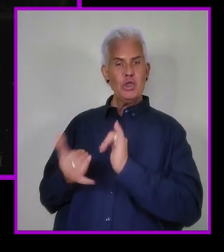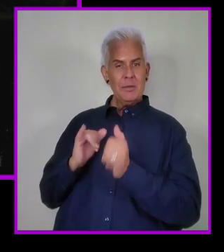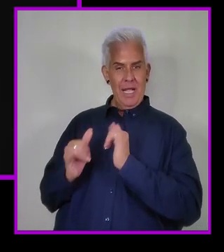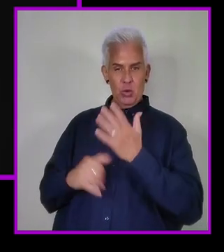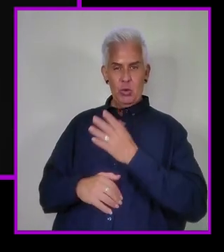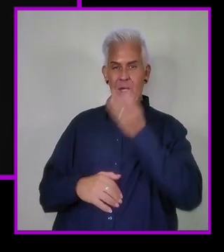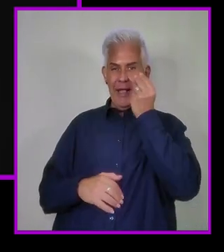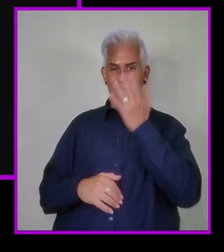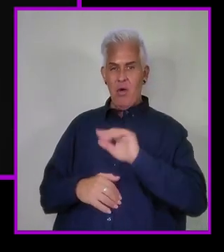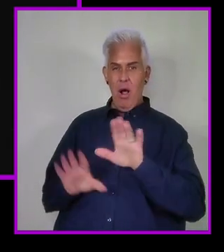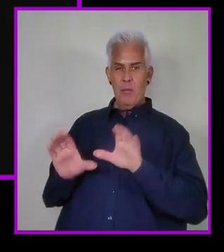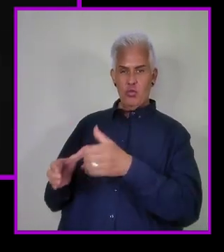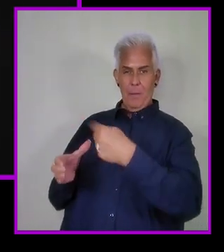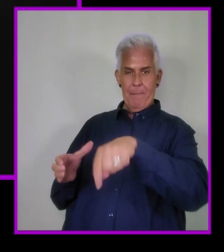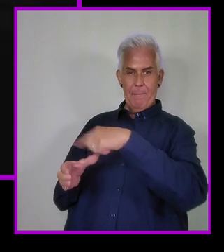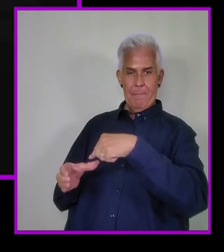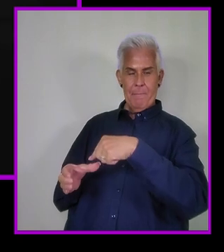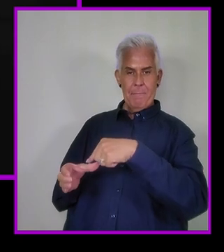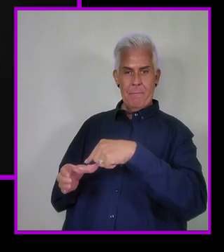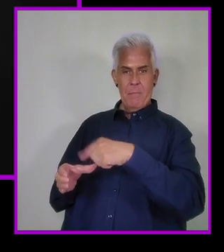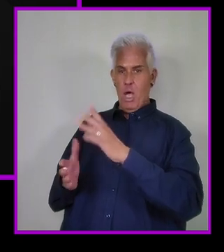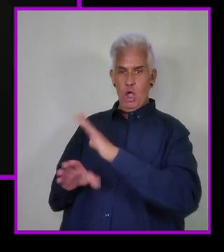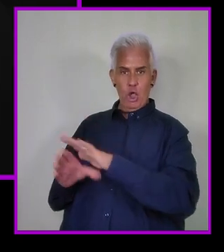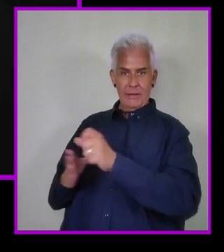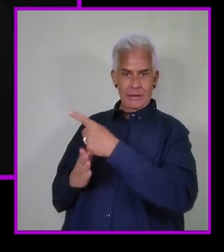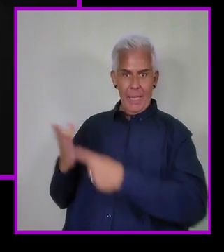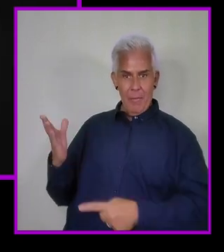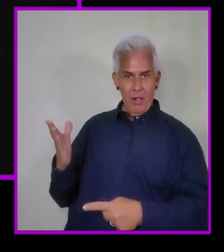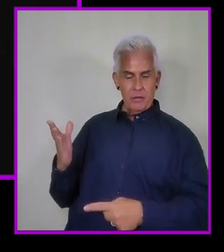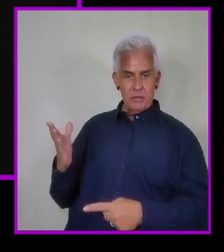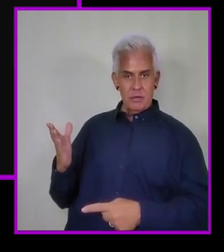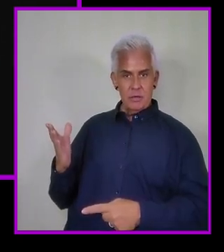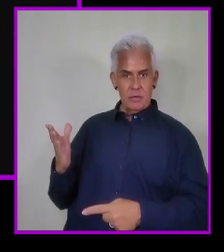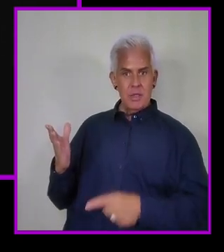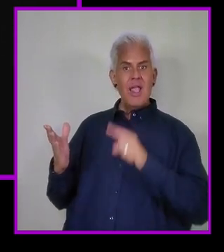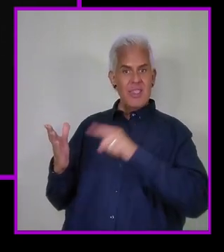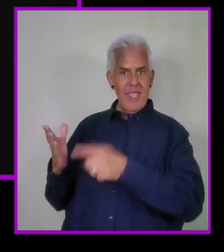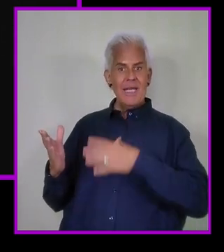from one group of people, so a non-disabled person, and sometimes